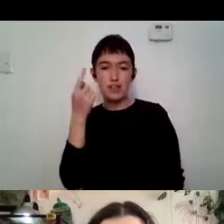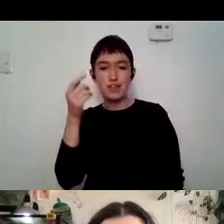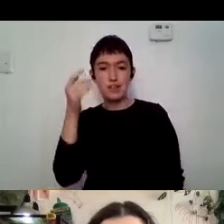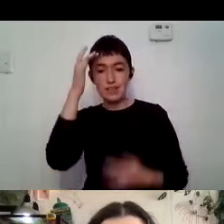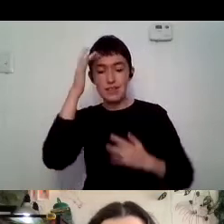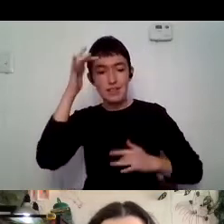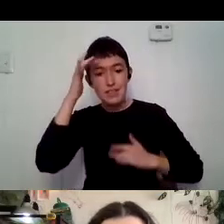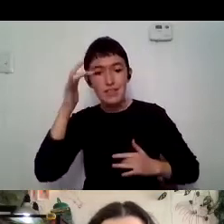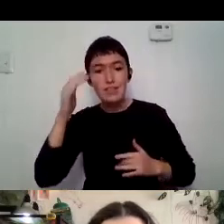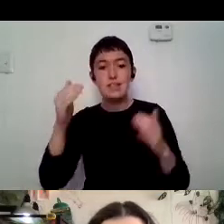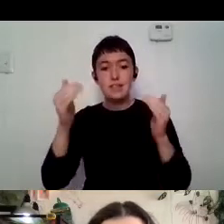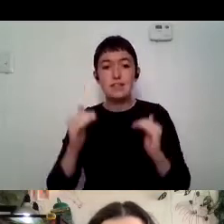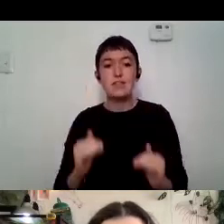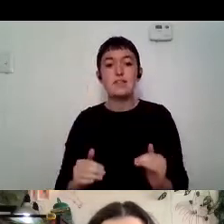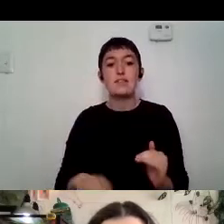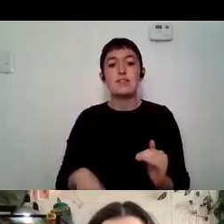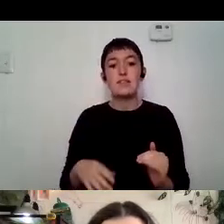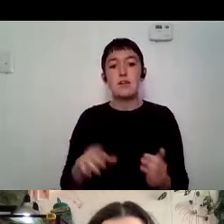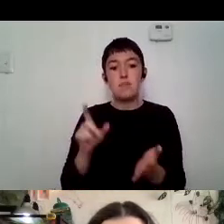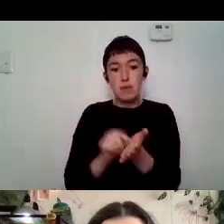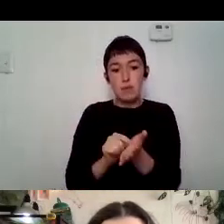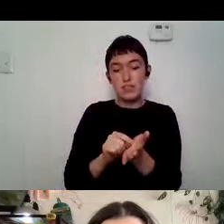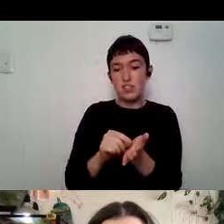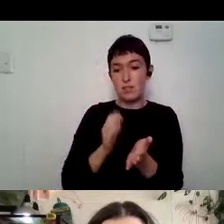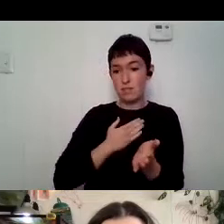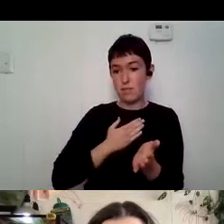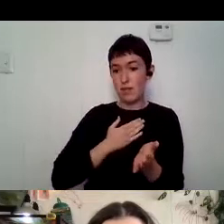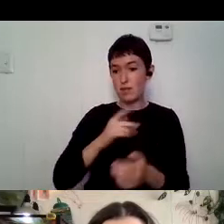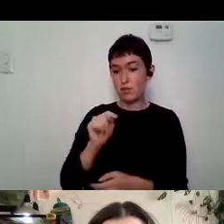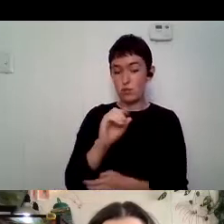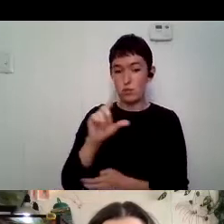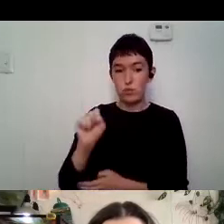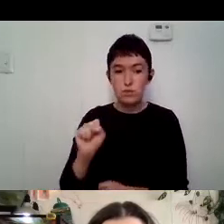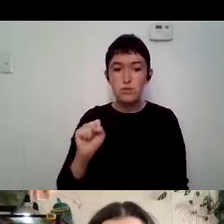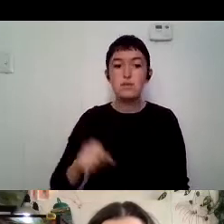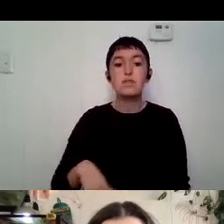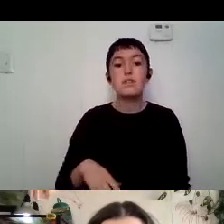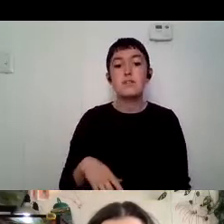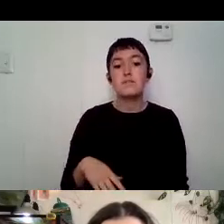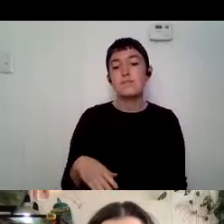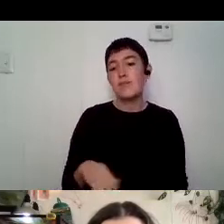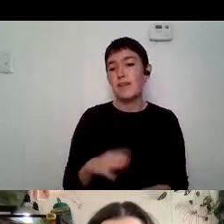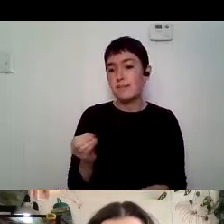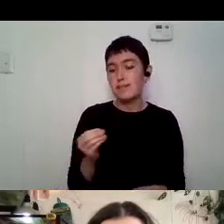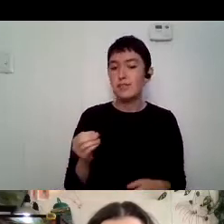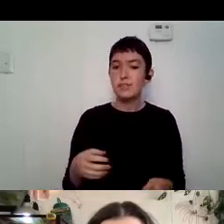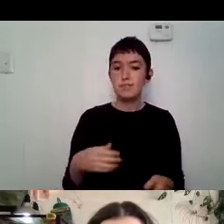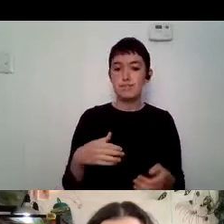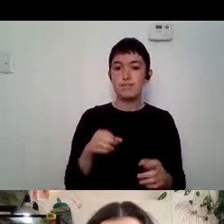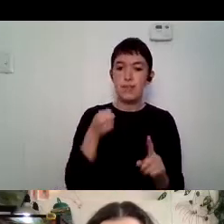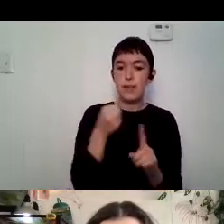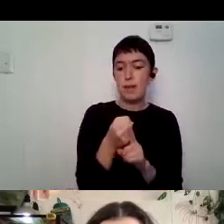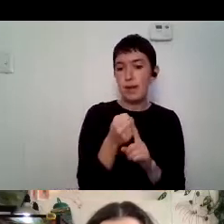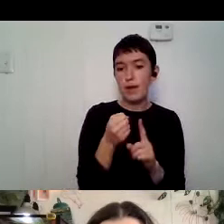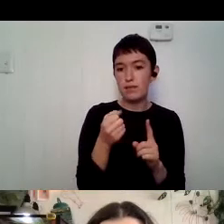and freely so that others may also use them in their research. And in this way, kind of maximize the impact of one's research. So this